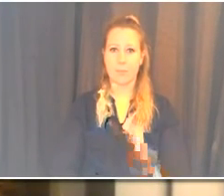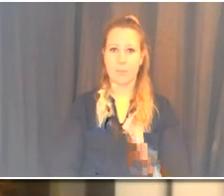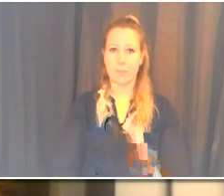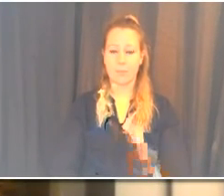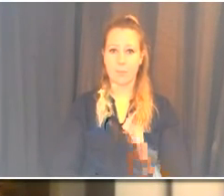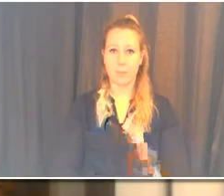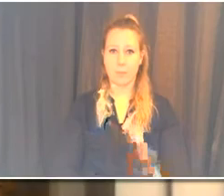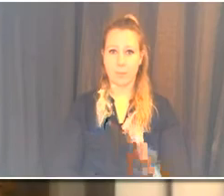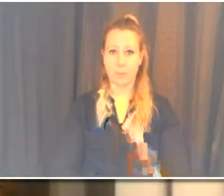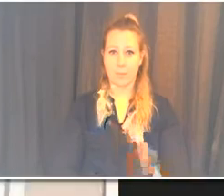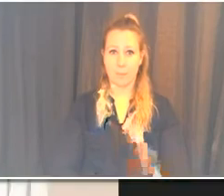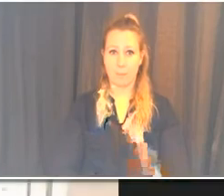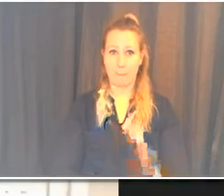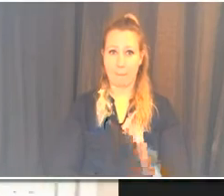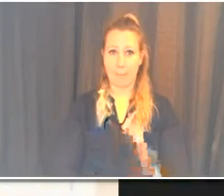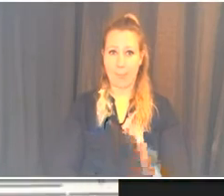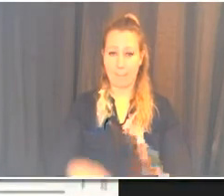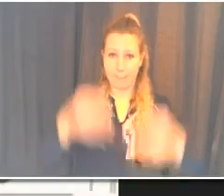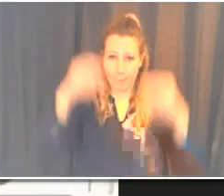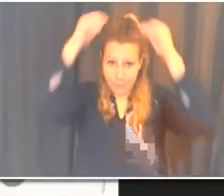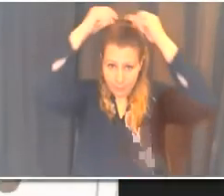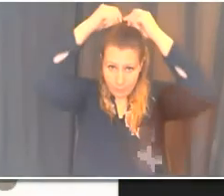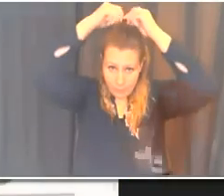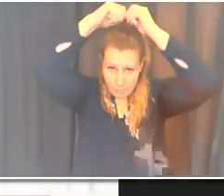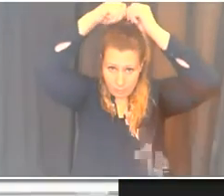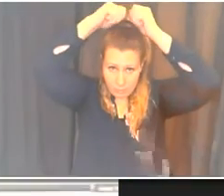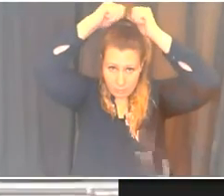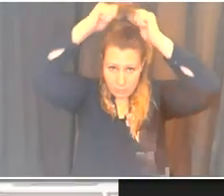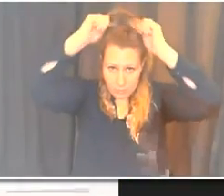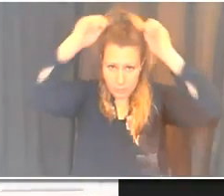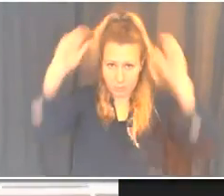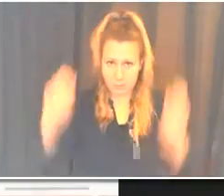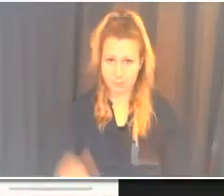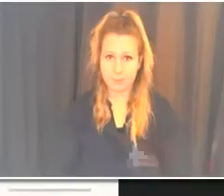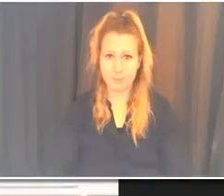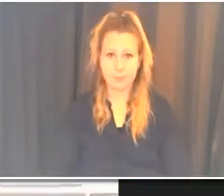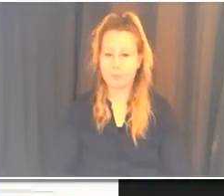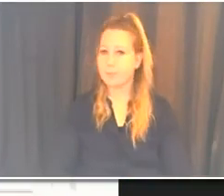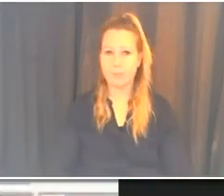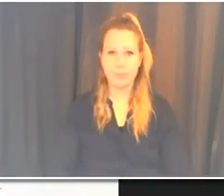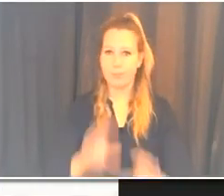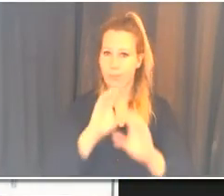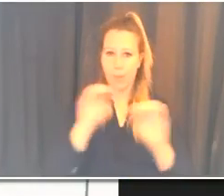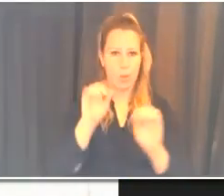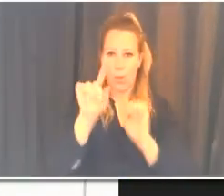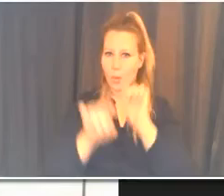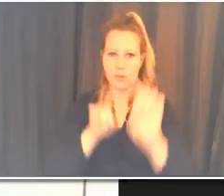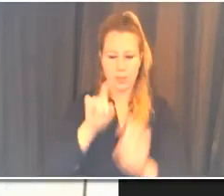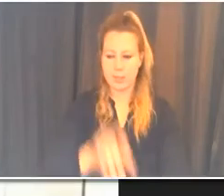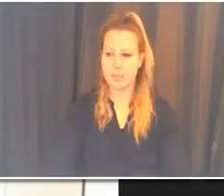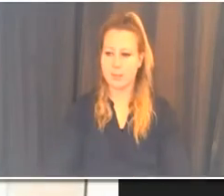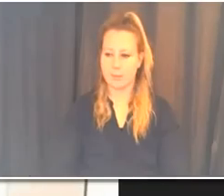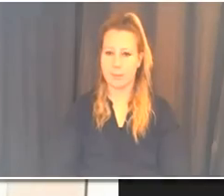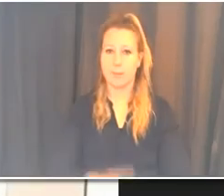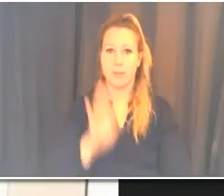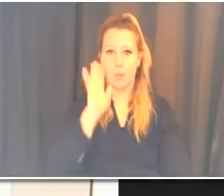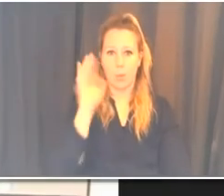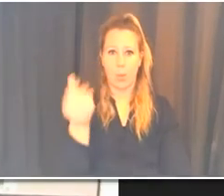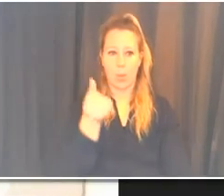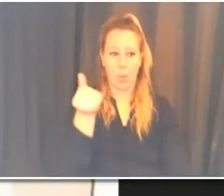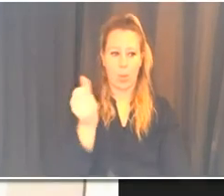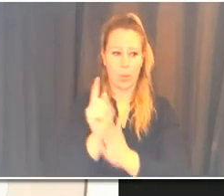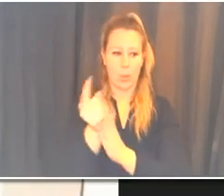technical difficulty yeah it's fine you can't wait so while you do that um yeah I think this can be part of services